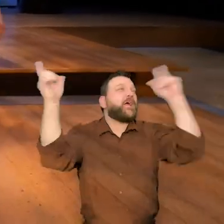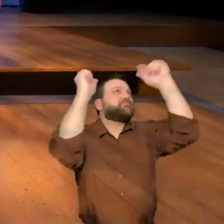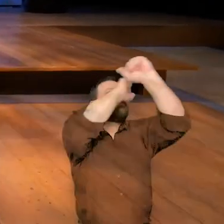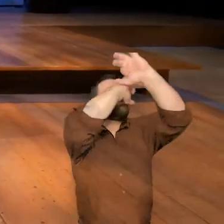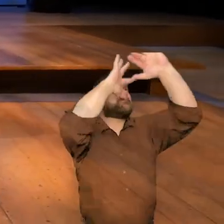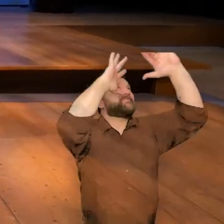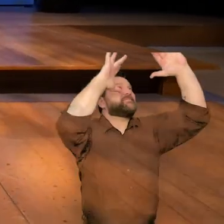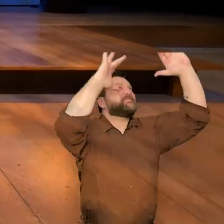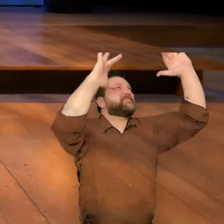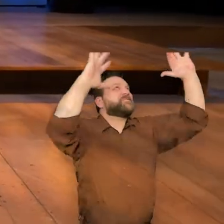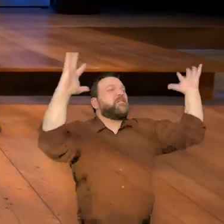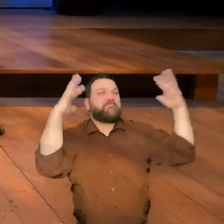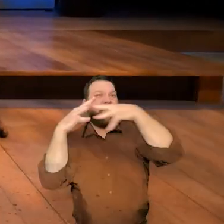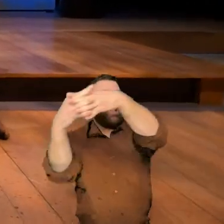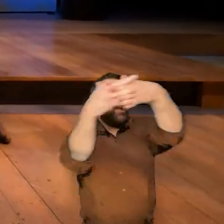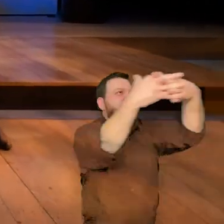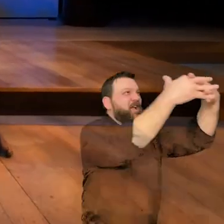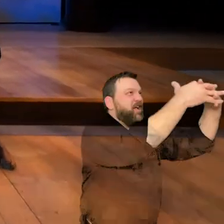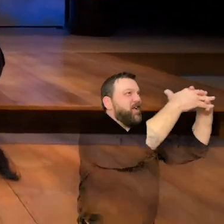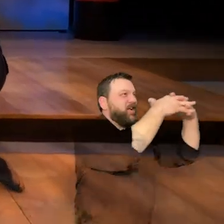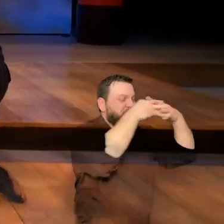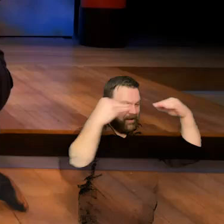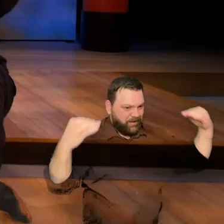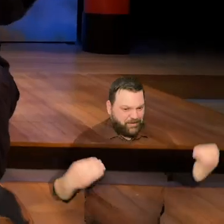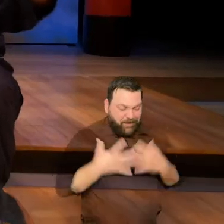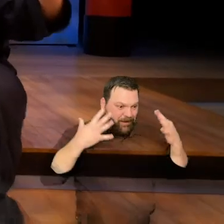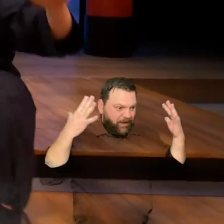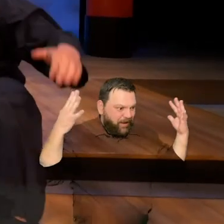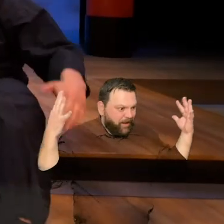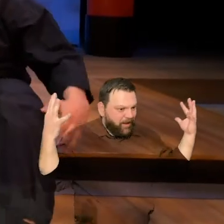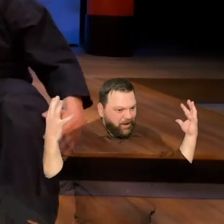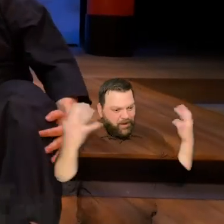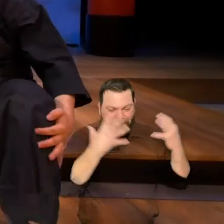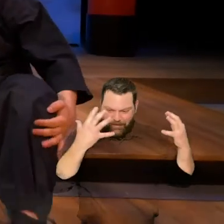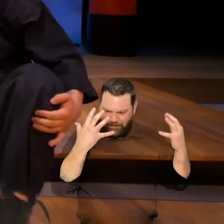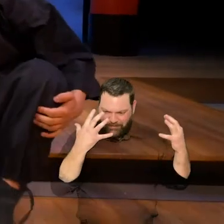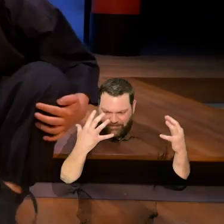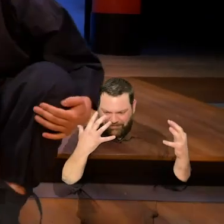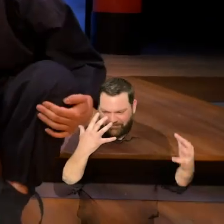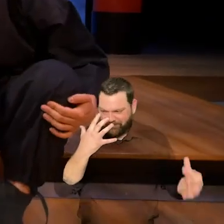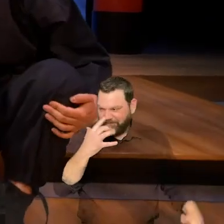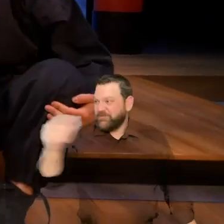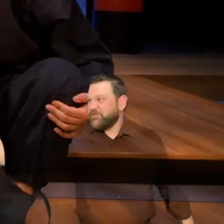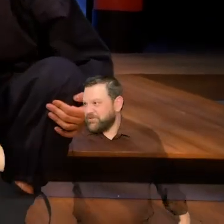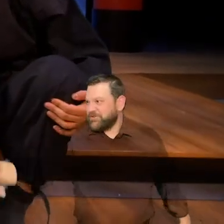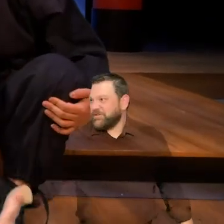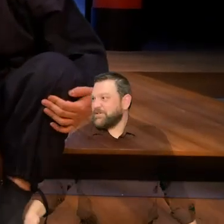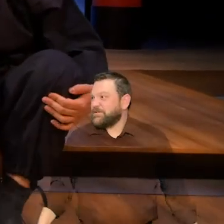brightening as she opens up her eyes, but it's I who come awake. Your turn.